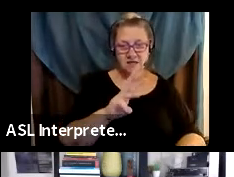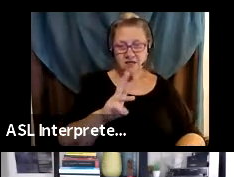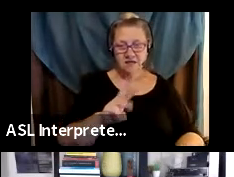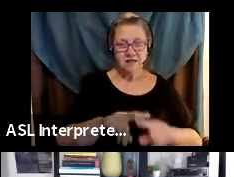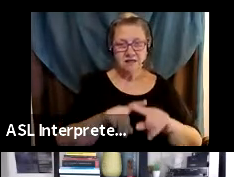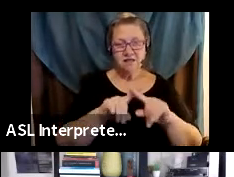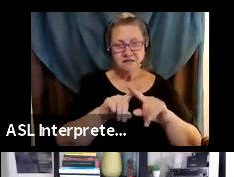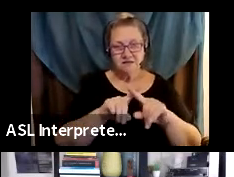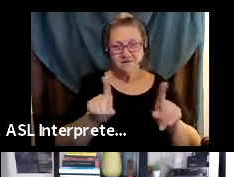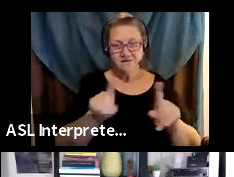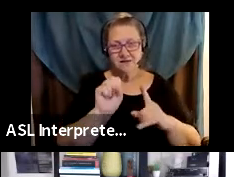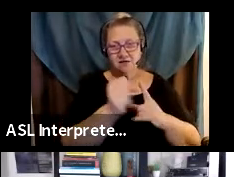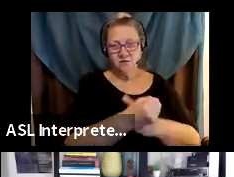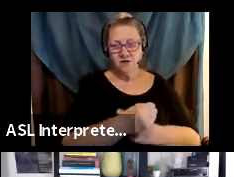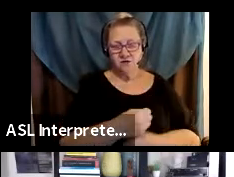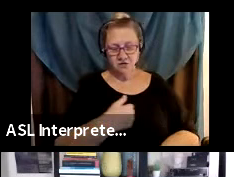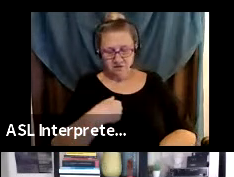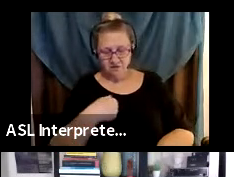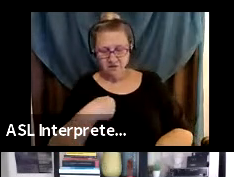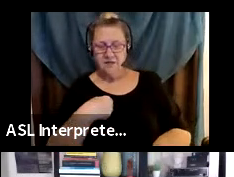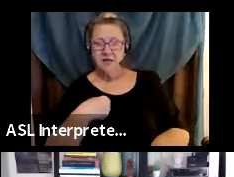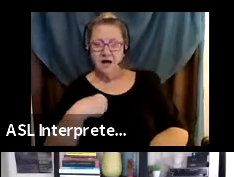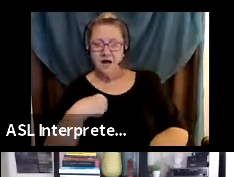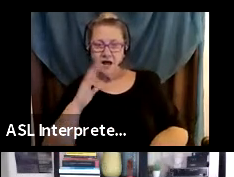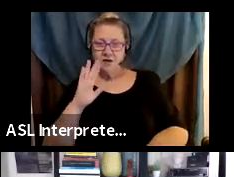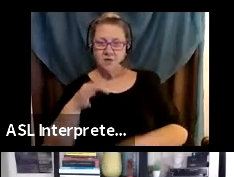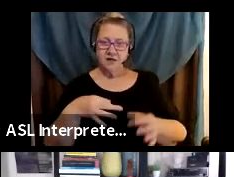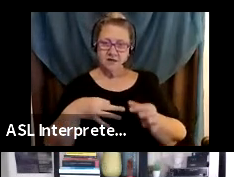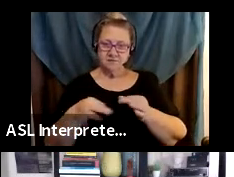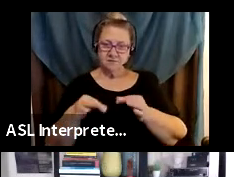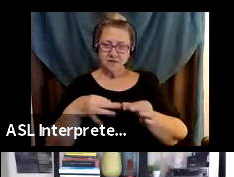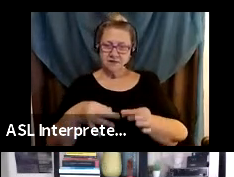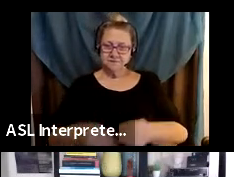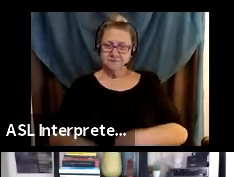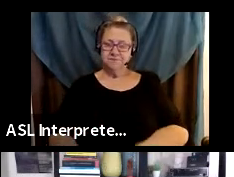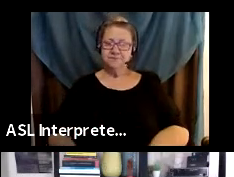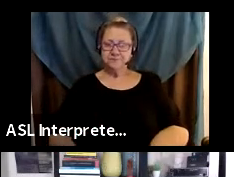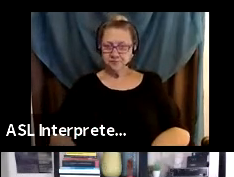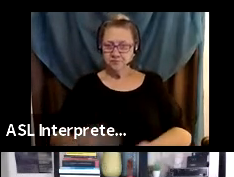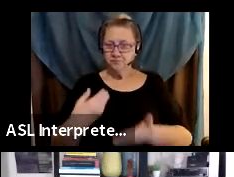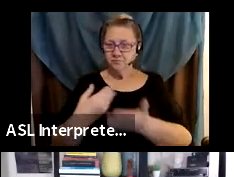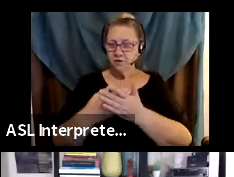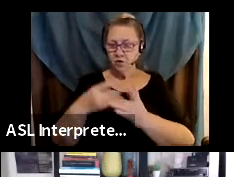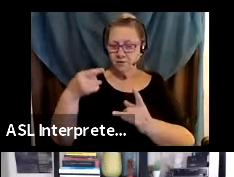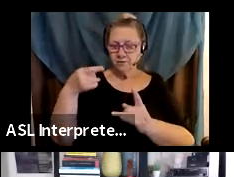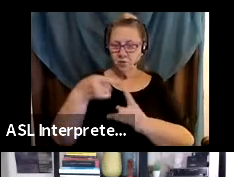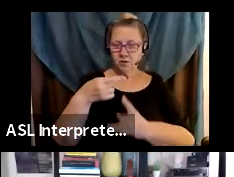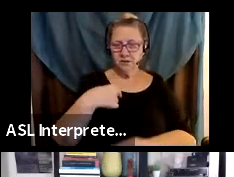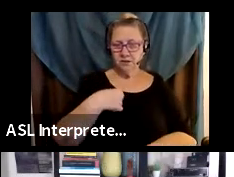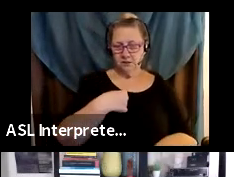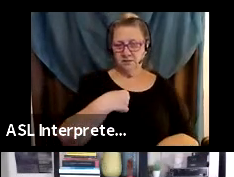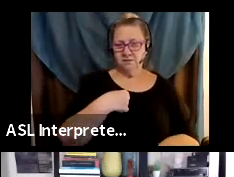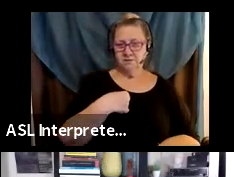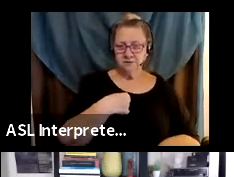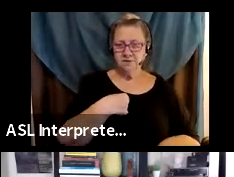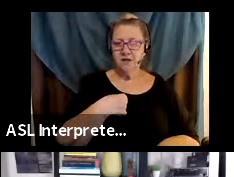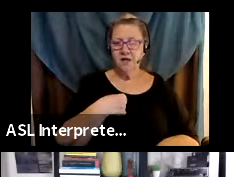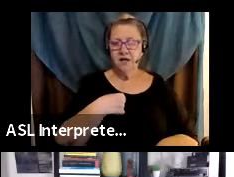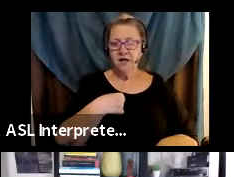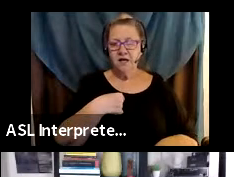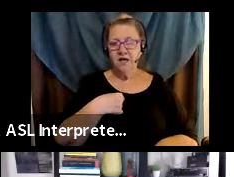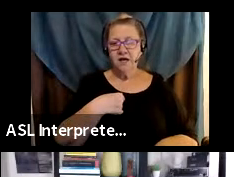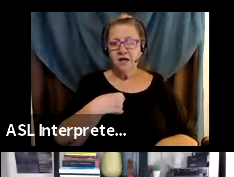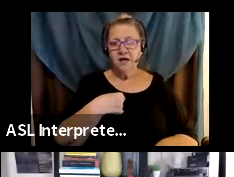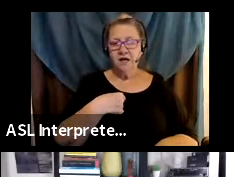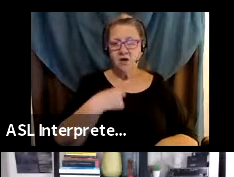I can speak briefly to that. I think really helpful, good point. And I want to acknowledge that, in some ways we're opening